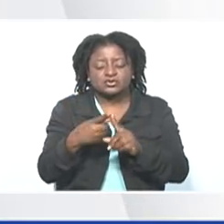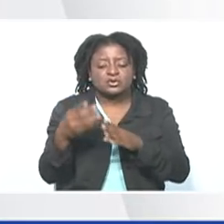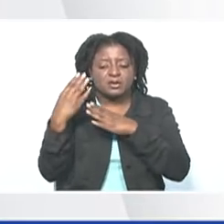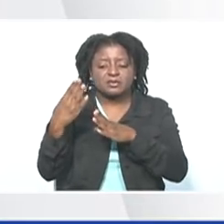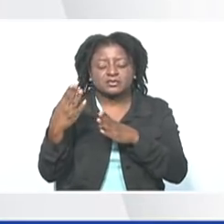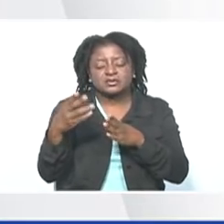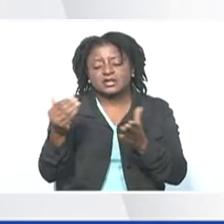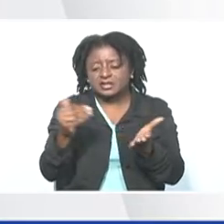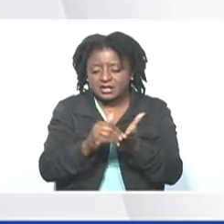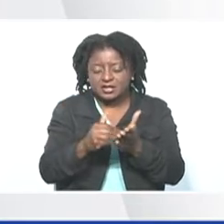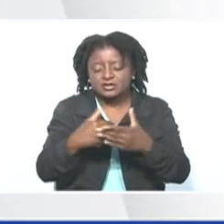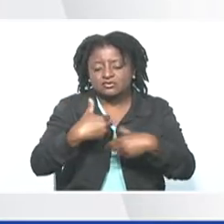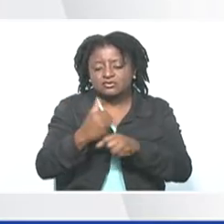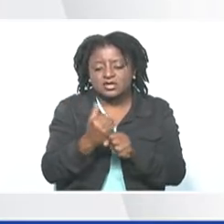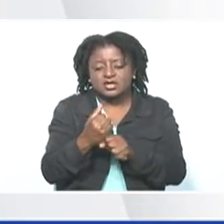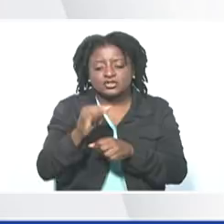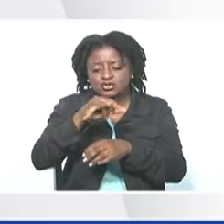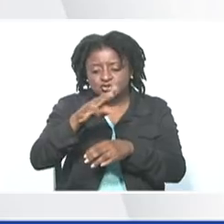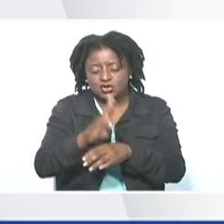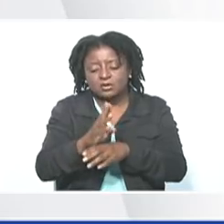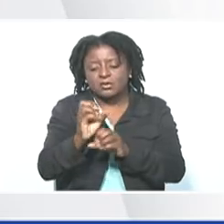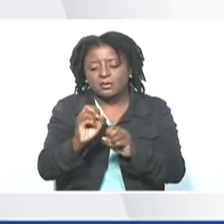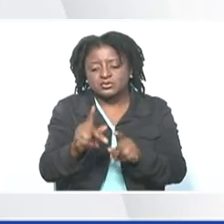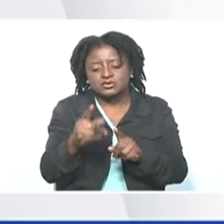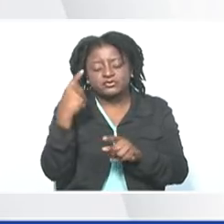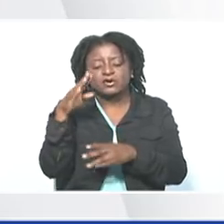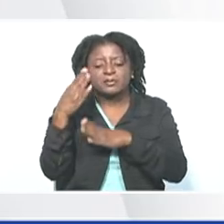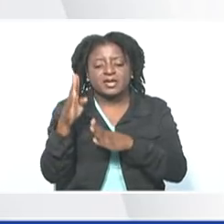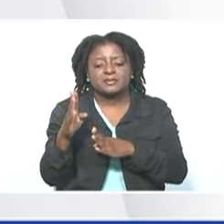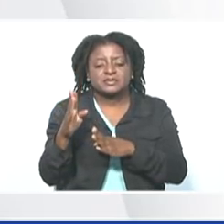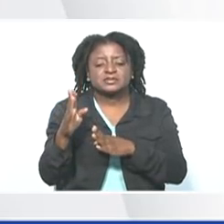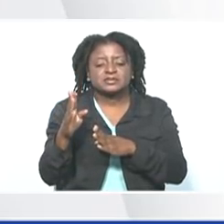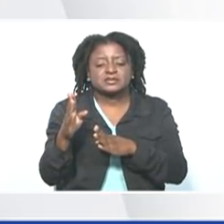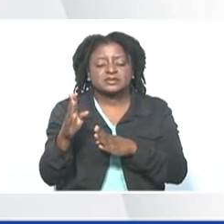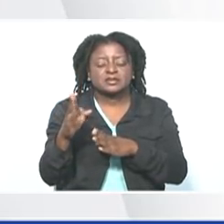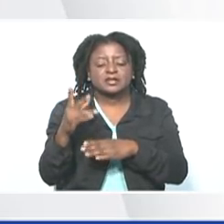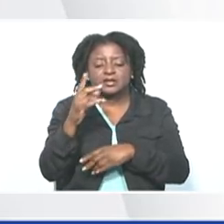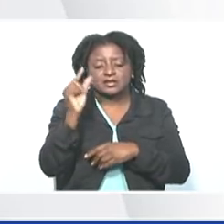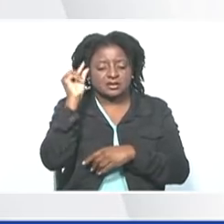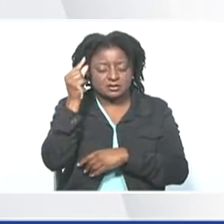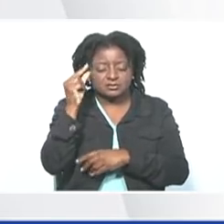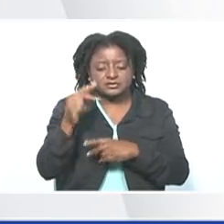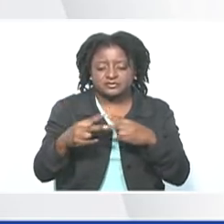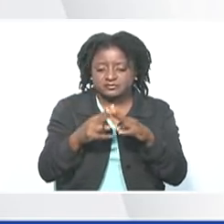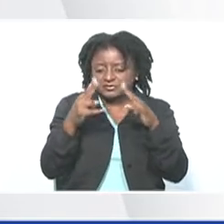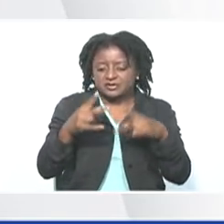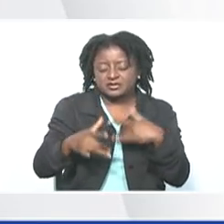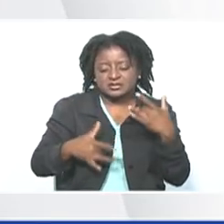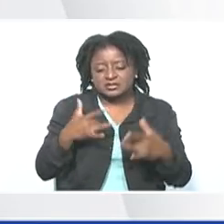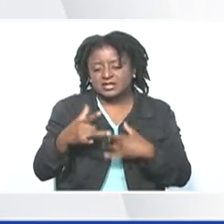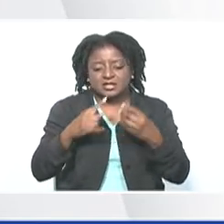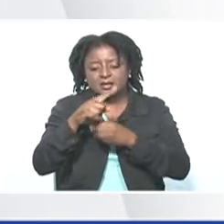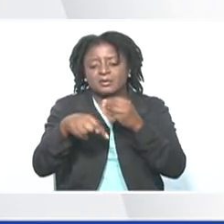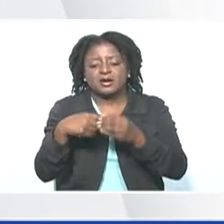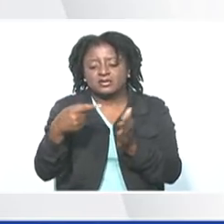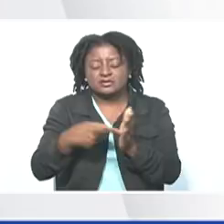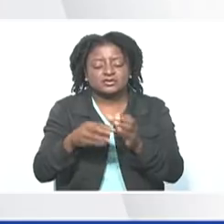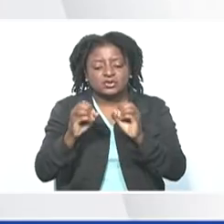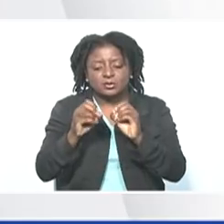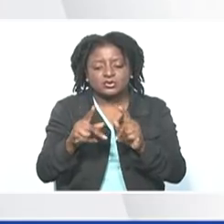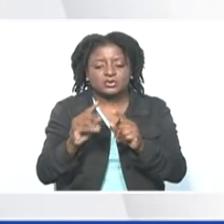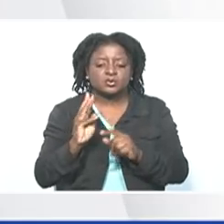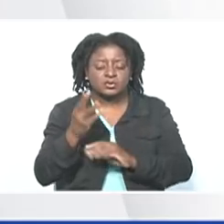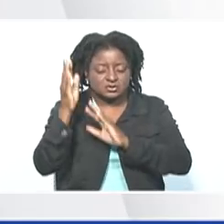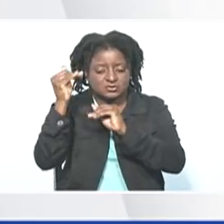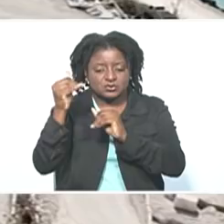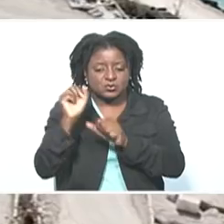and opportunities for Bahamians. So the government is very, very excited about the opportunity, and we're looking forward to